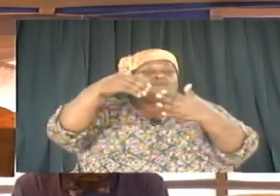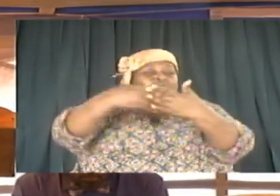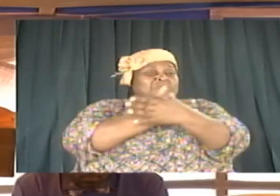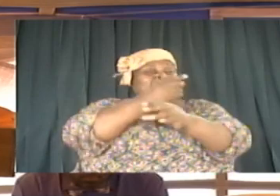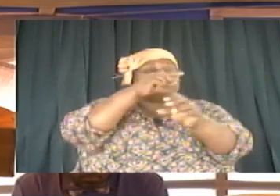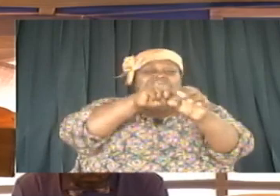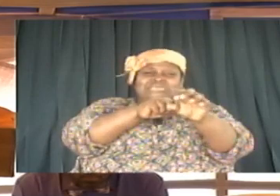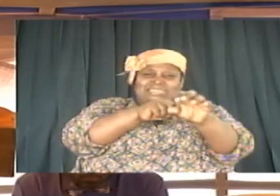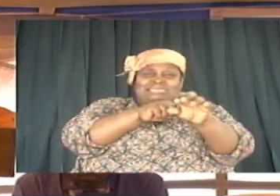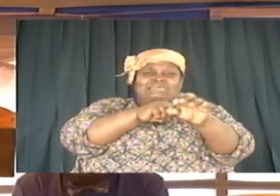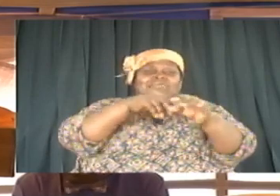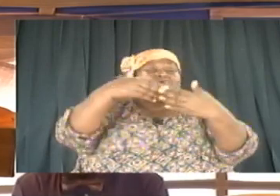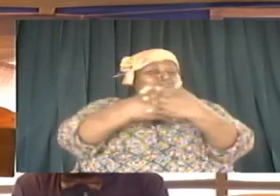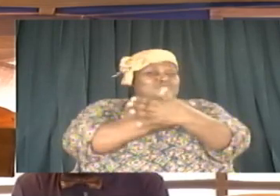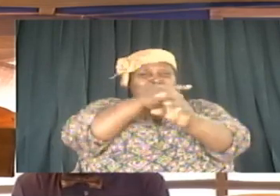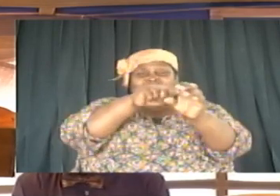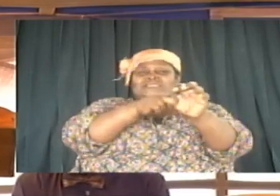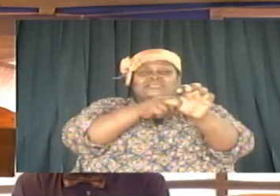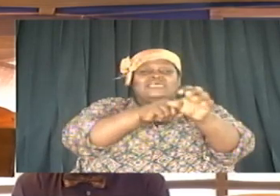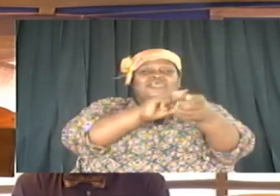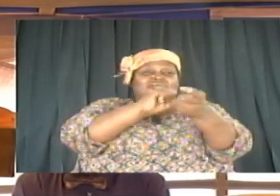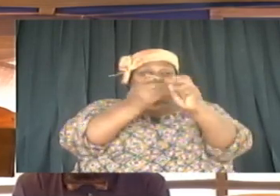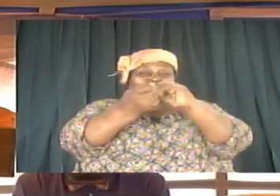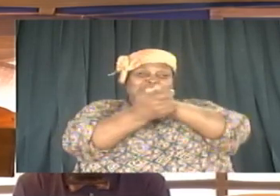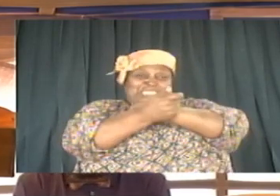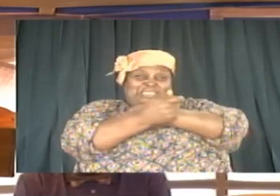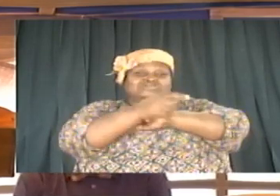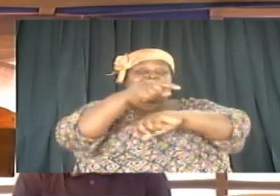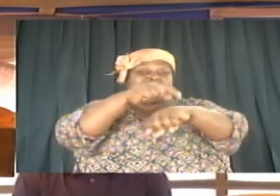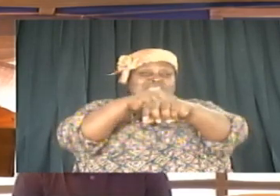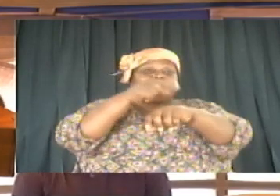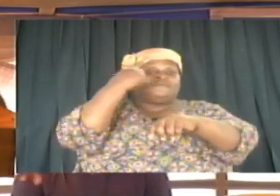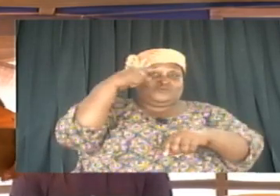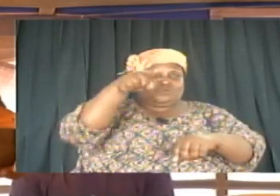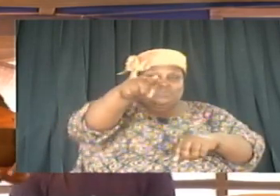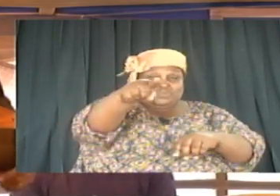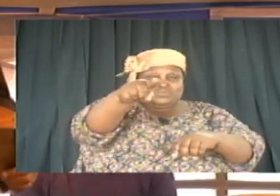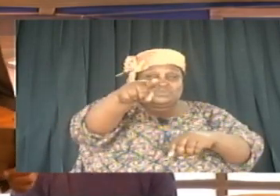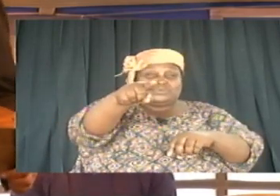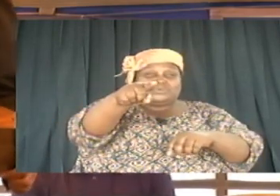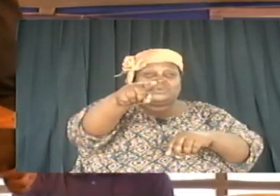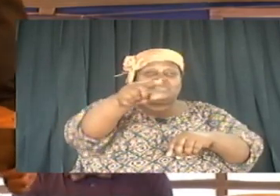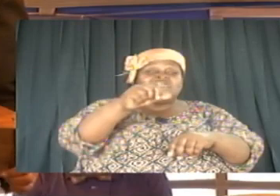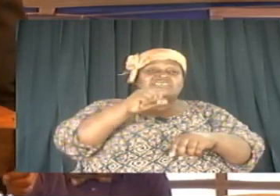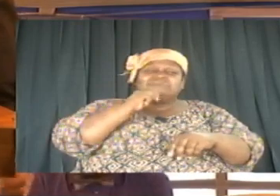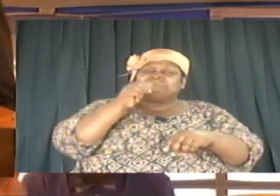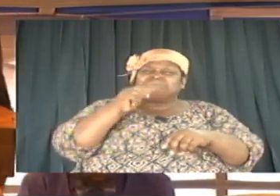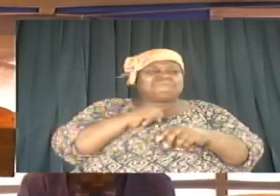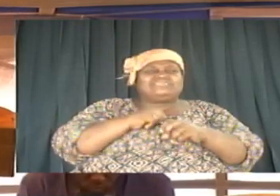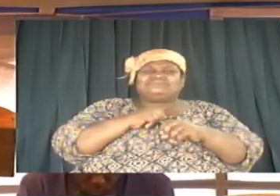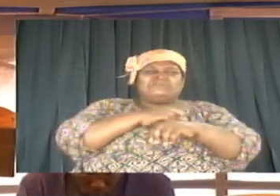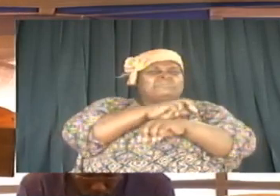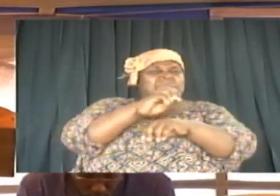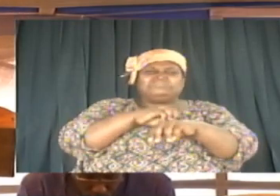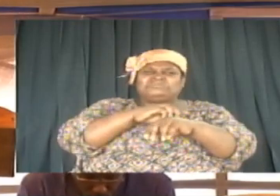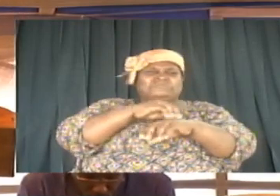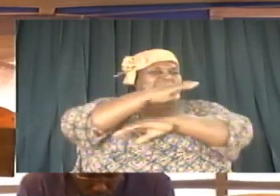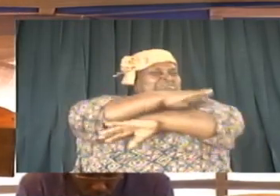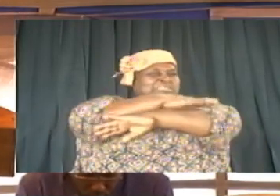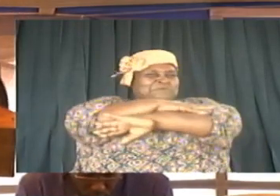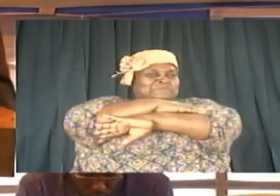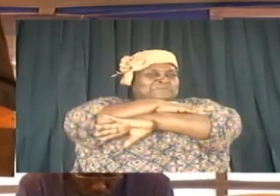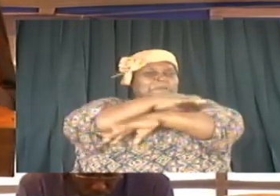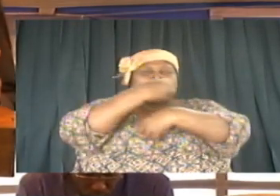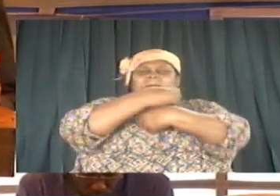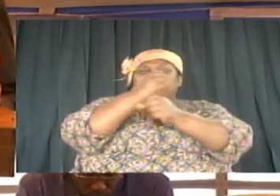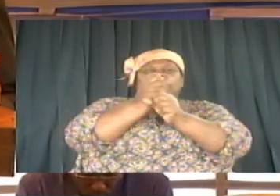a turning point for you, because this is not the regular table. We have made it new